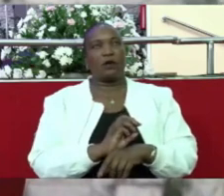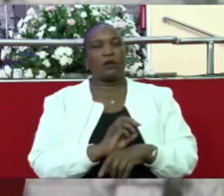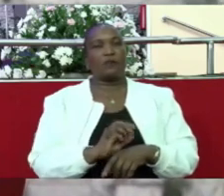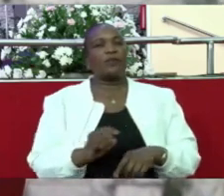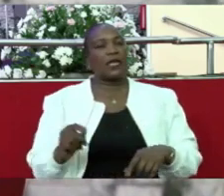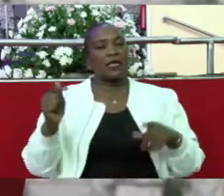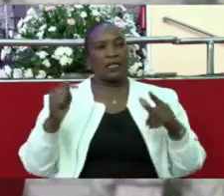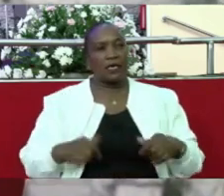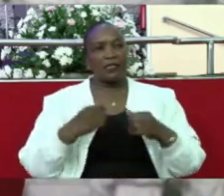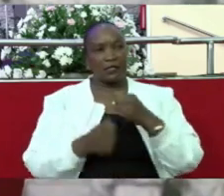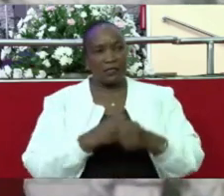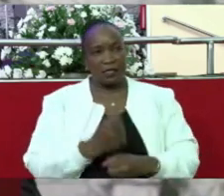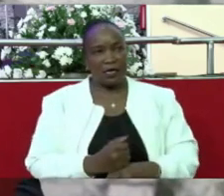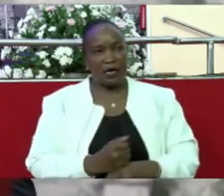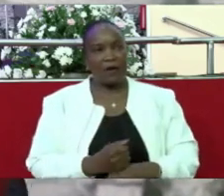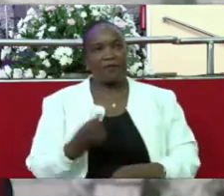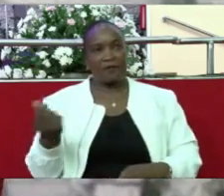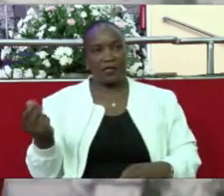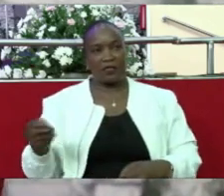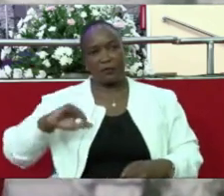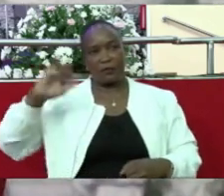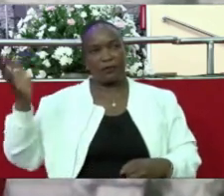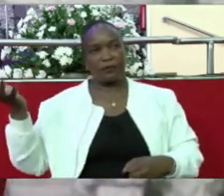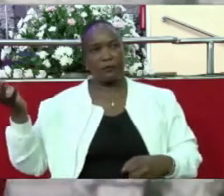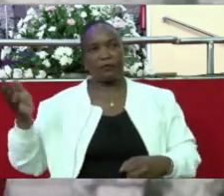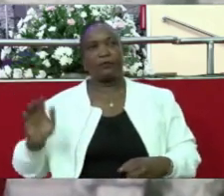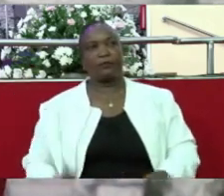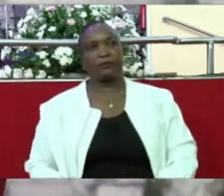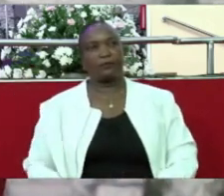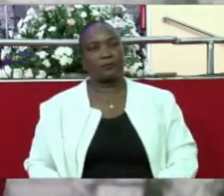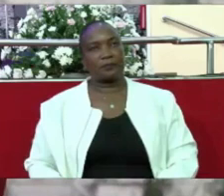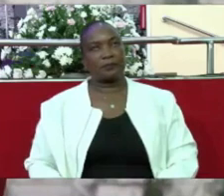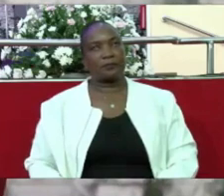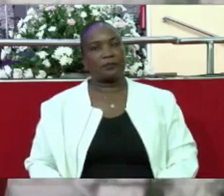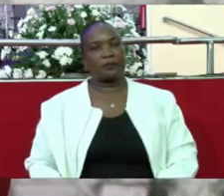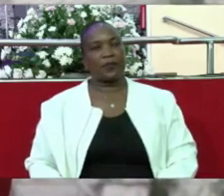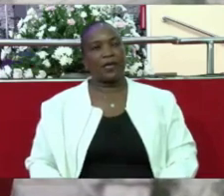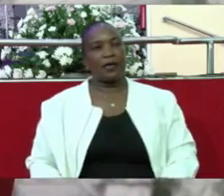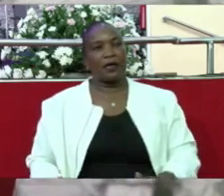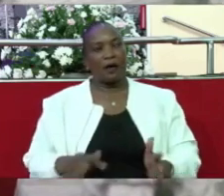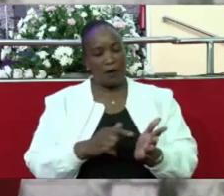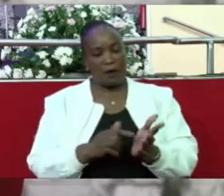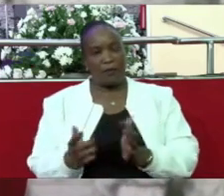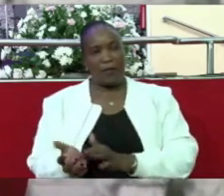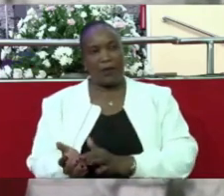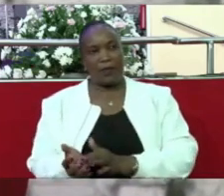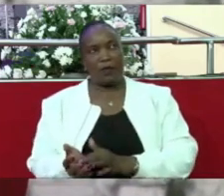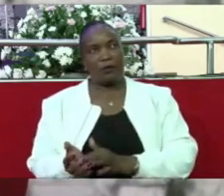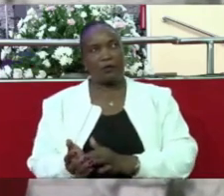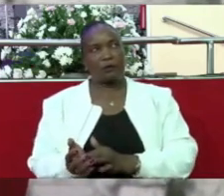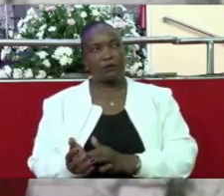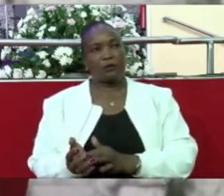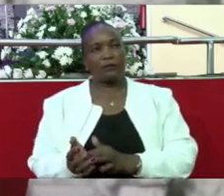of threshing mountains. Na ni mwaka wa kuweza kuharibu milima. And I know we have the scripture that guides us on that theme this